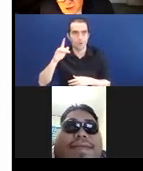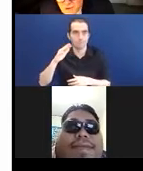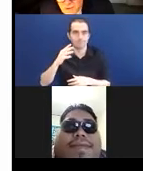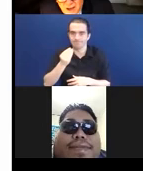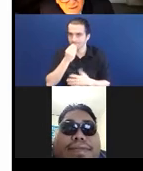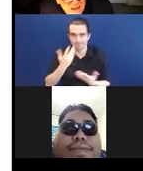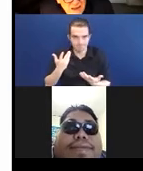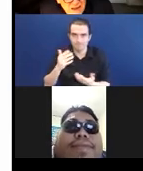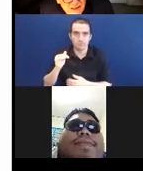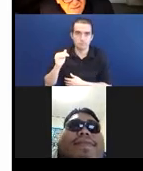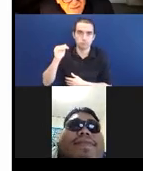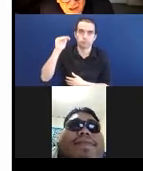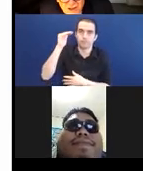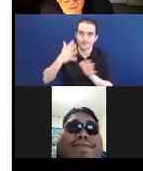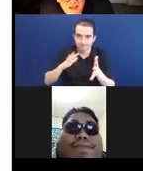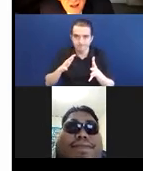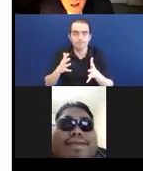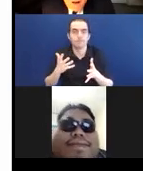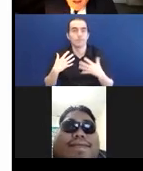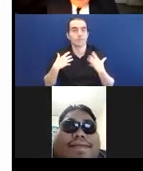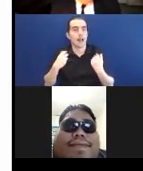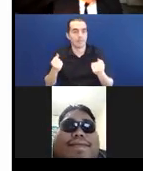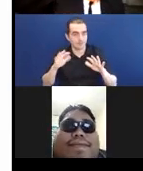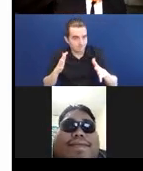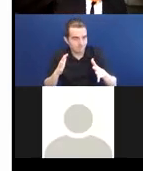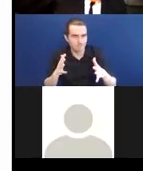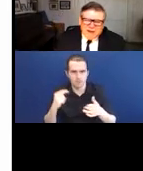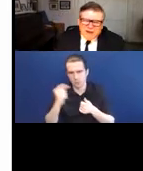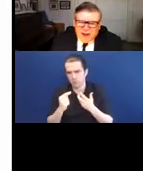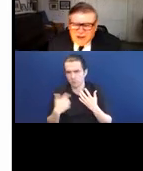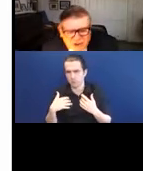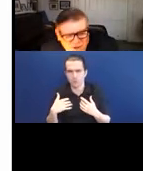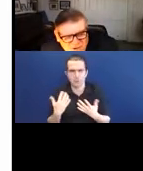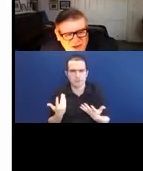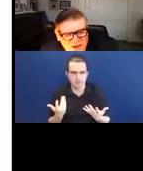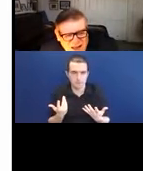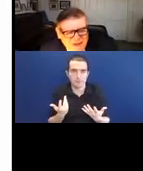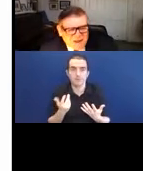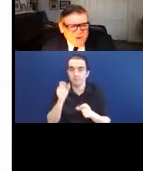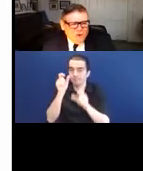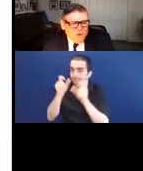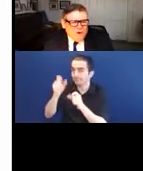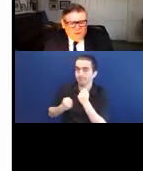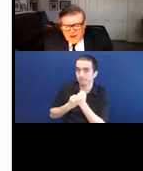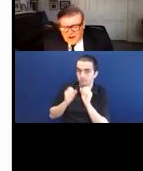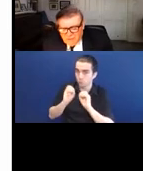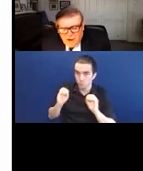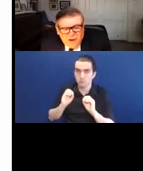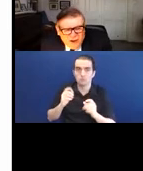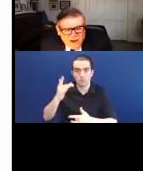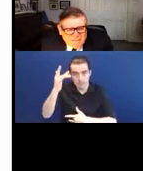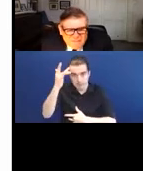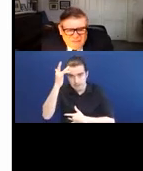immune to the infection, meant that there was nobody to teach those children who did get to school or needed